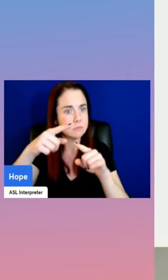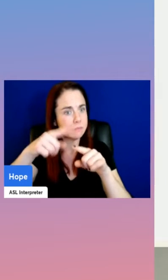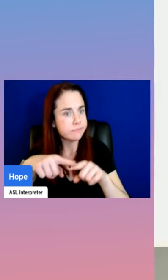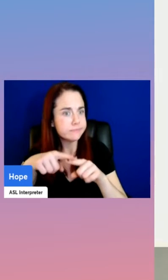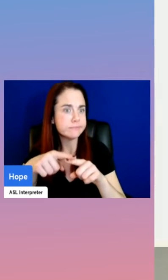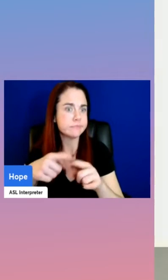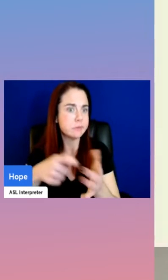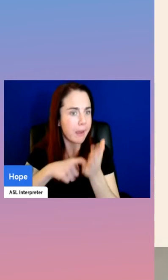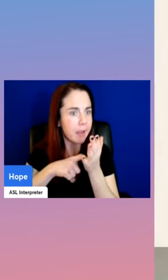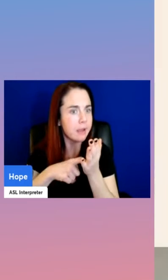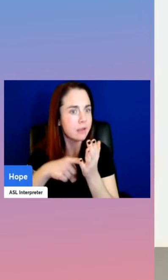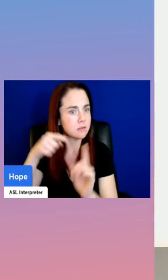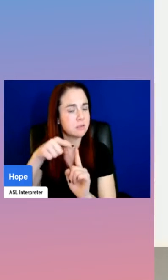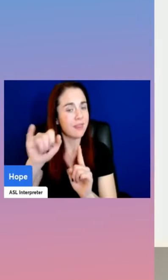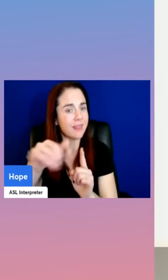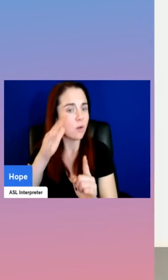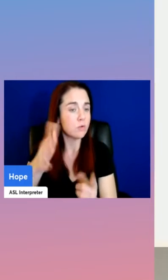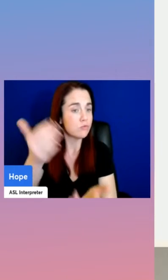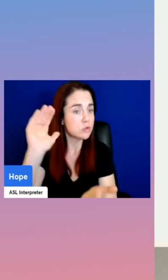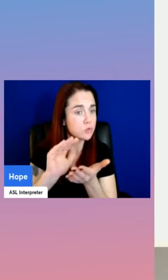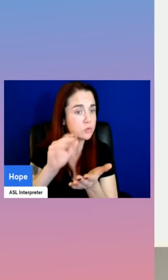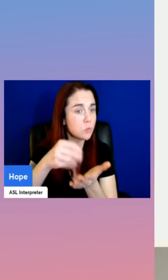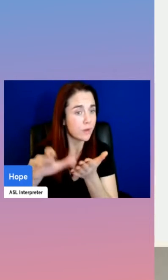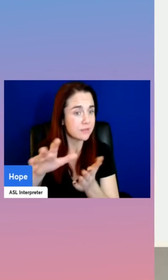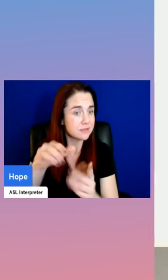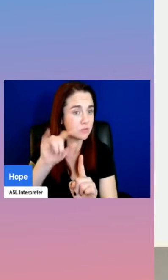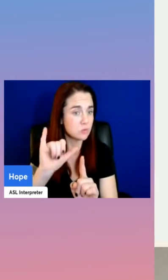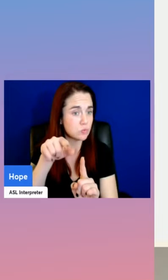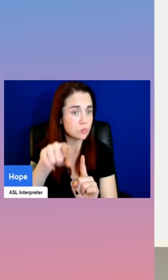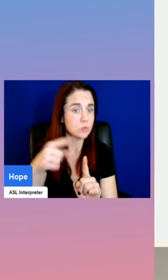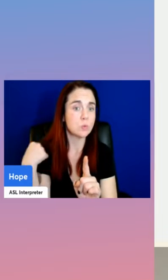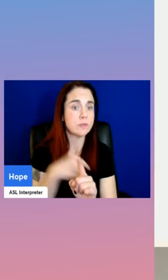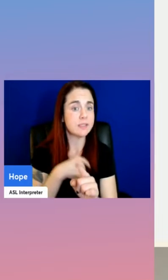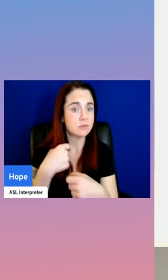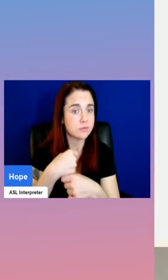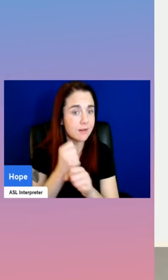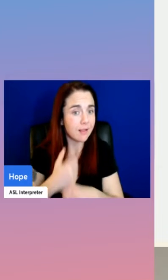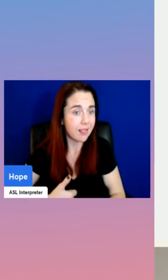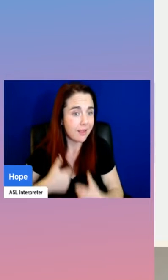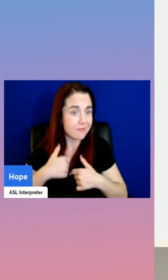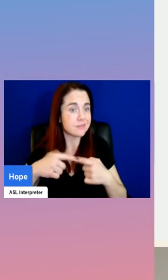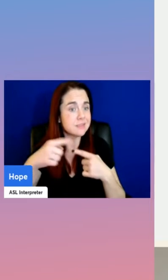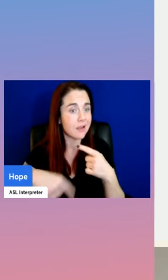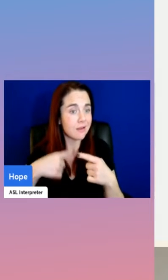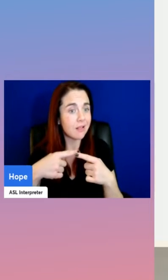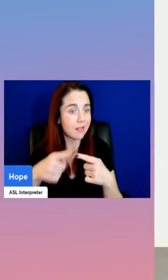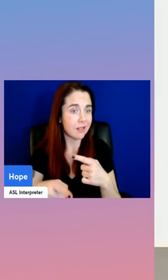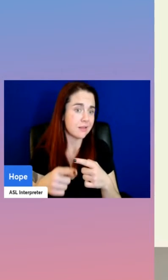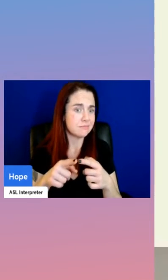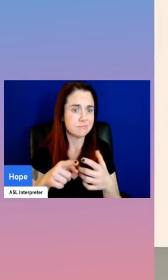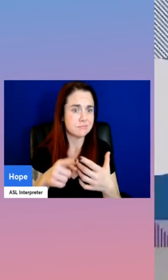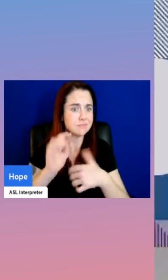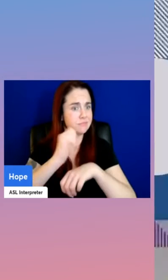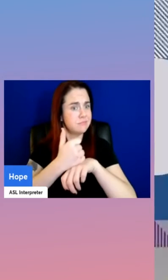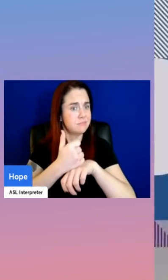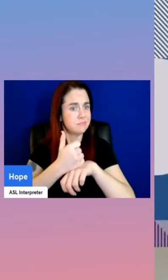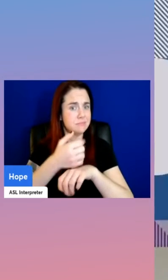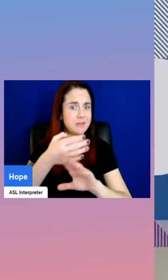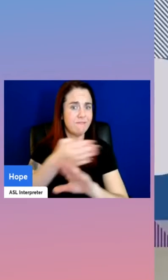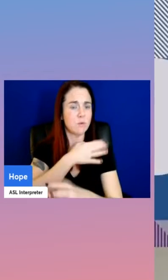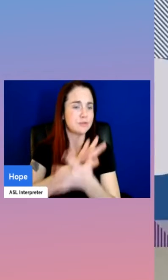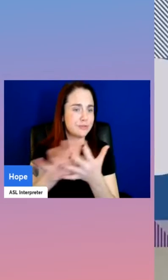able to reduce waste. So as part of this, we also create a life cycle, and we pretty much set a create before destroy the true too.